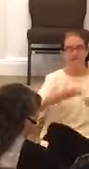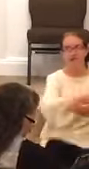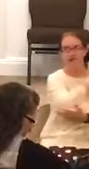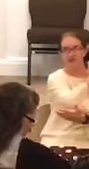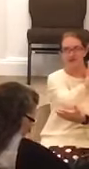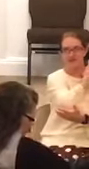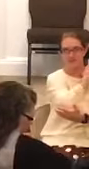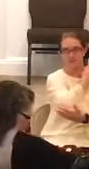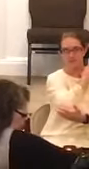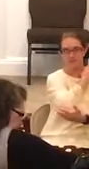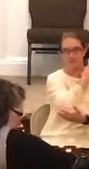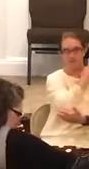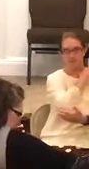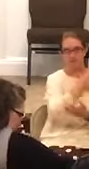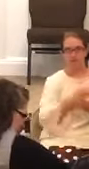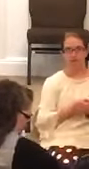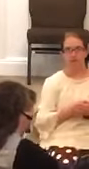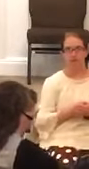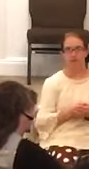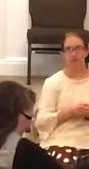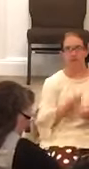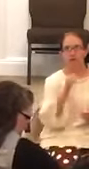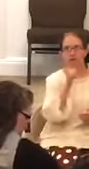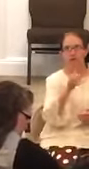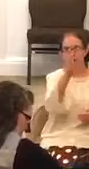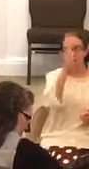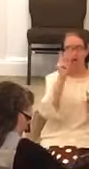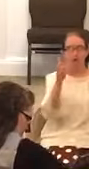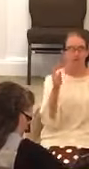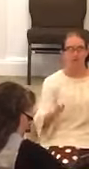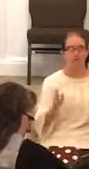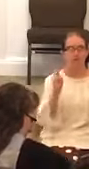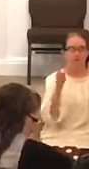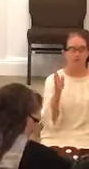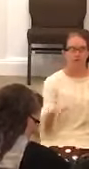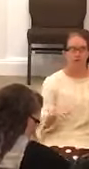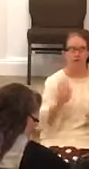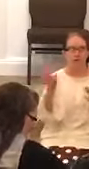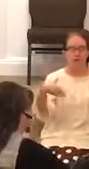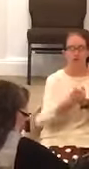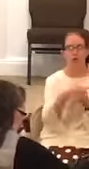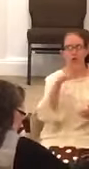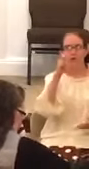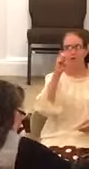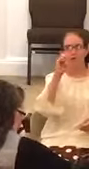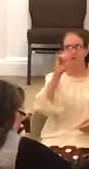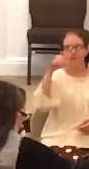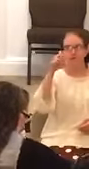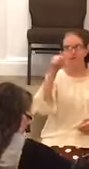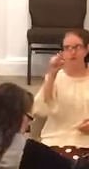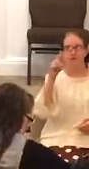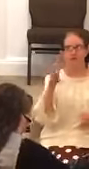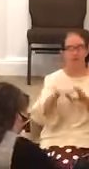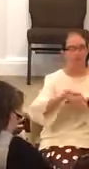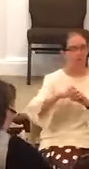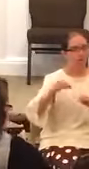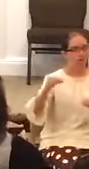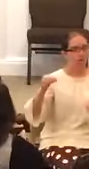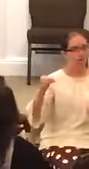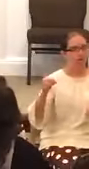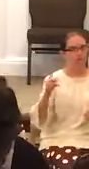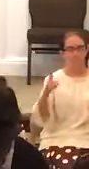chance. Hallelujah. An ungodly person is a person that has totally rejected God and he's out there on the